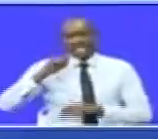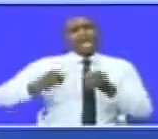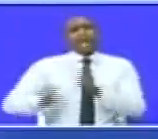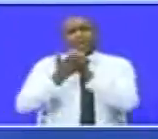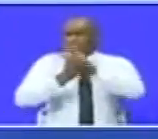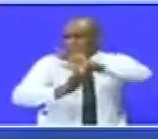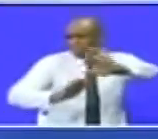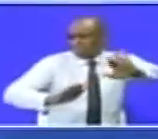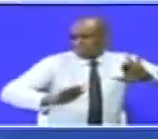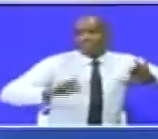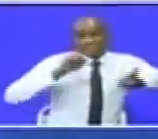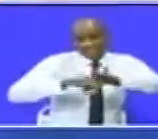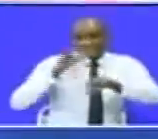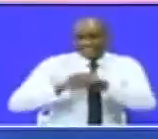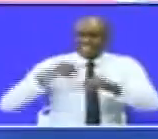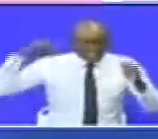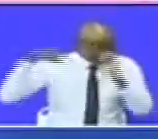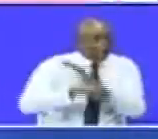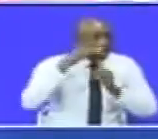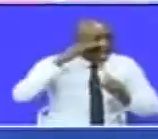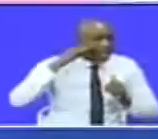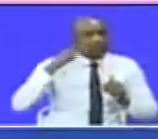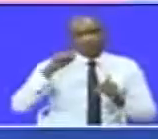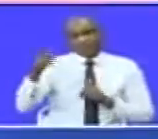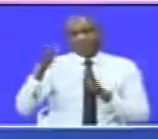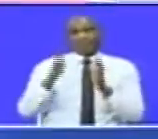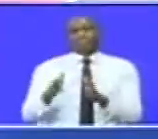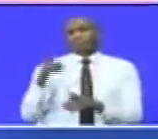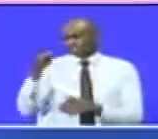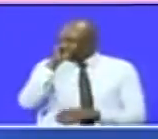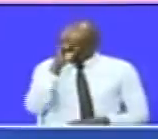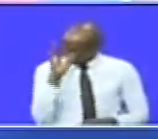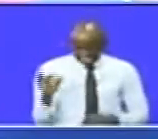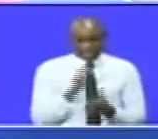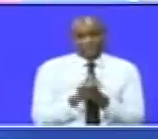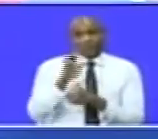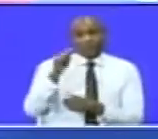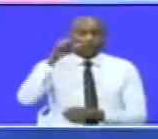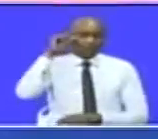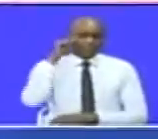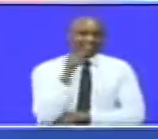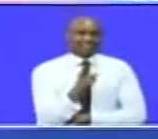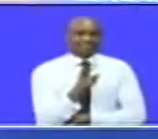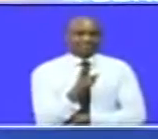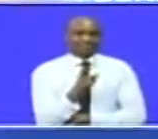in the second round after receiving a deep cut from a non-nonsense Joshua Musyoki of the Coast region.